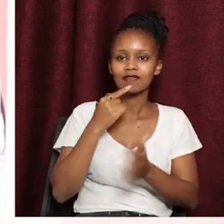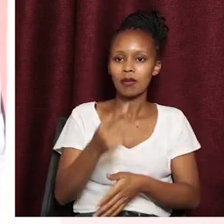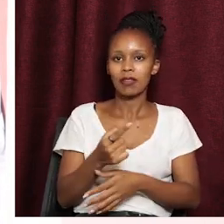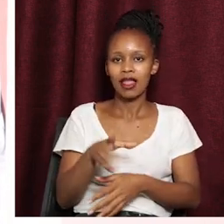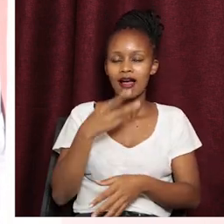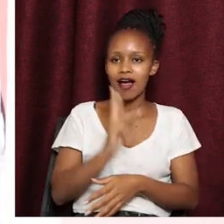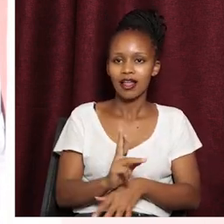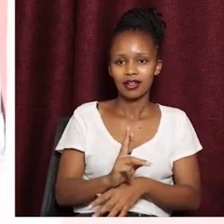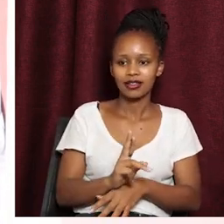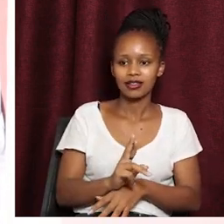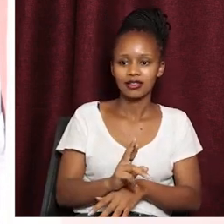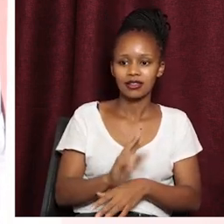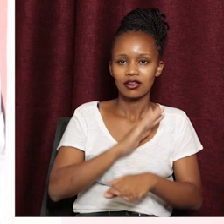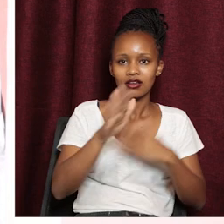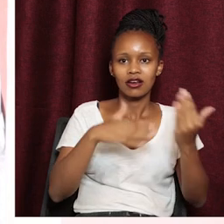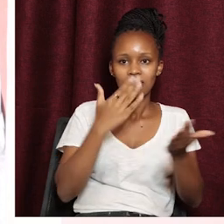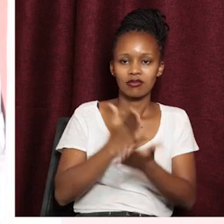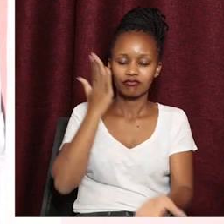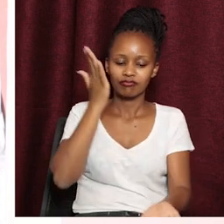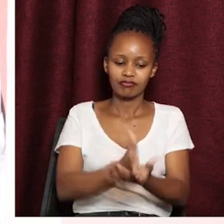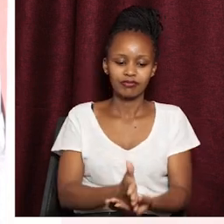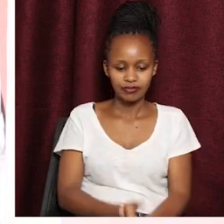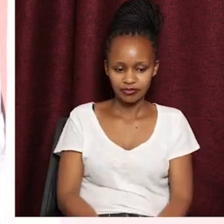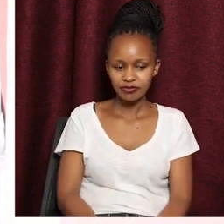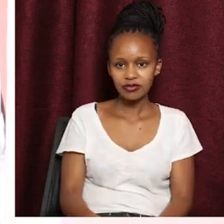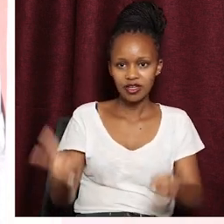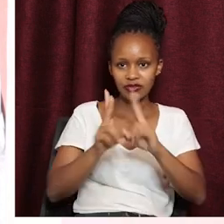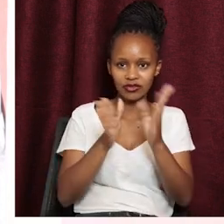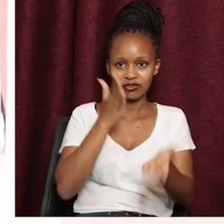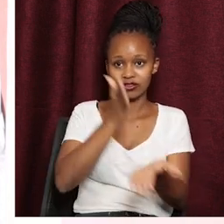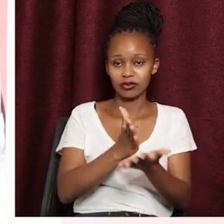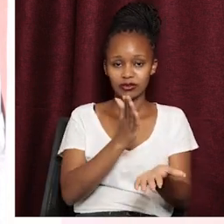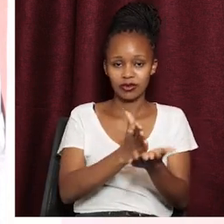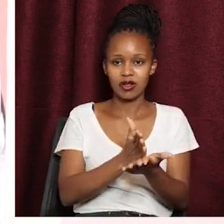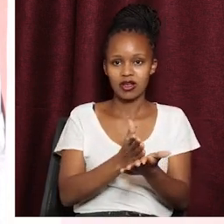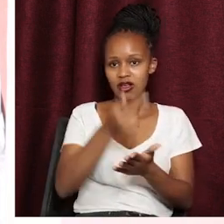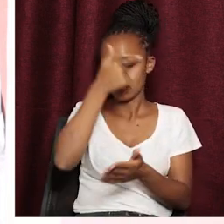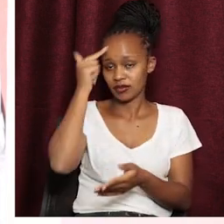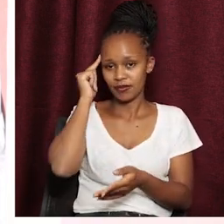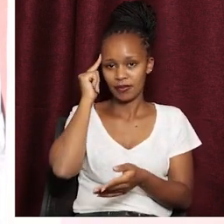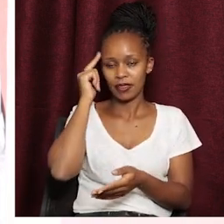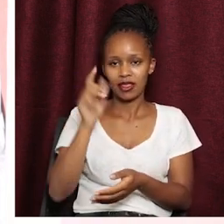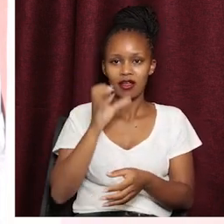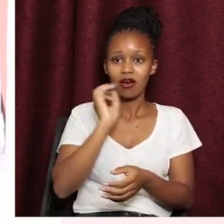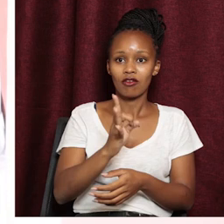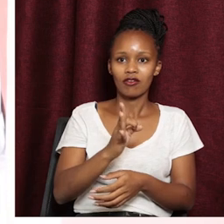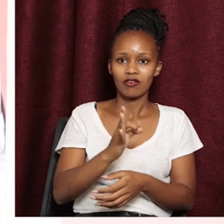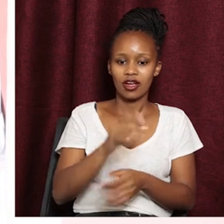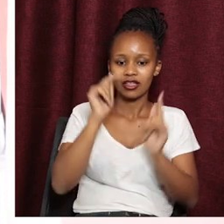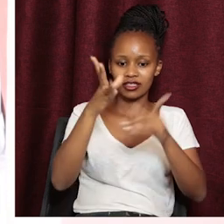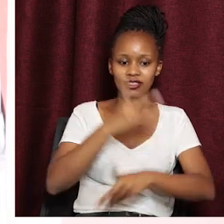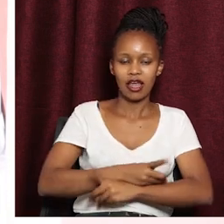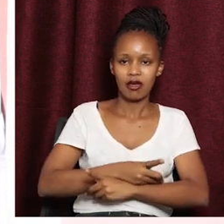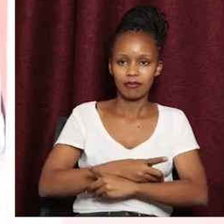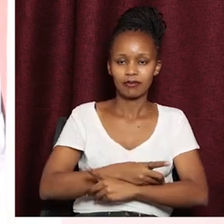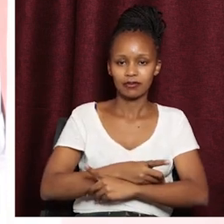declarations are all proven very true because of this